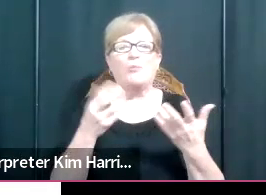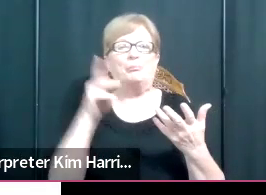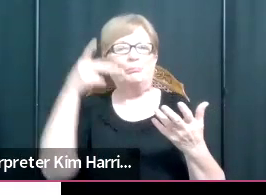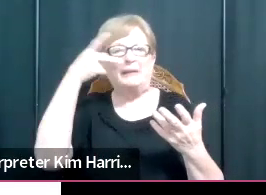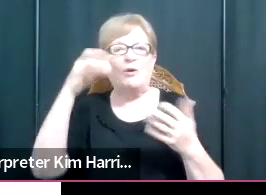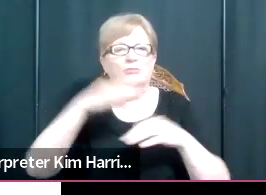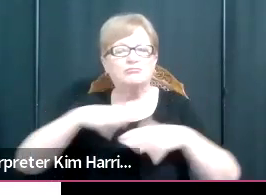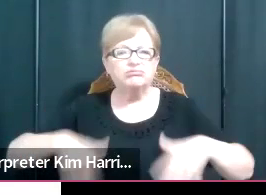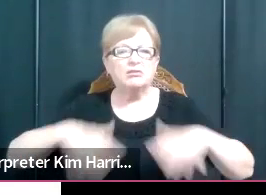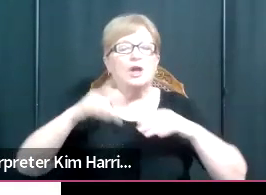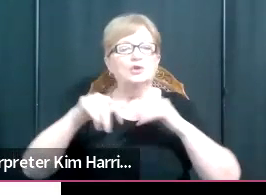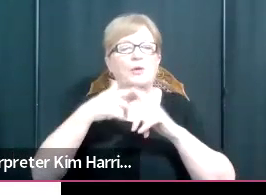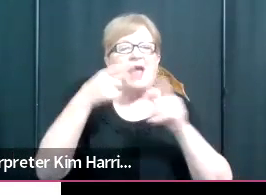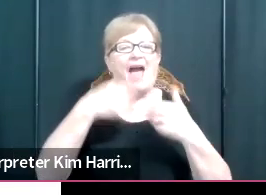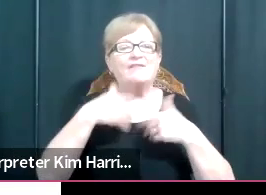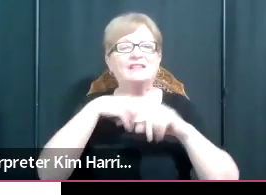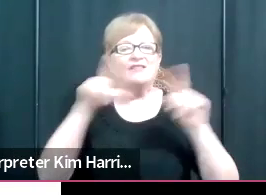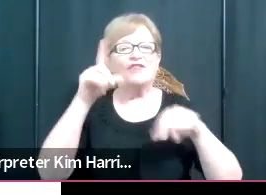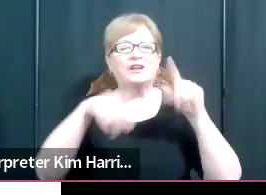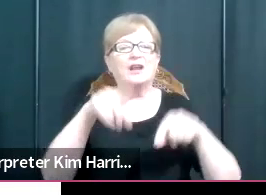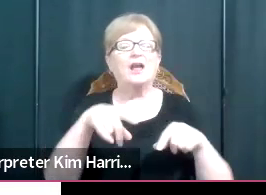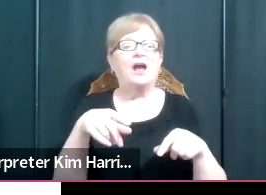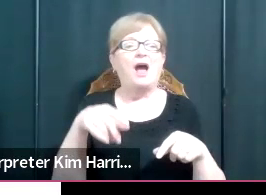incontinence underwear and pajamas.